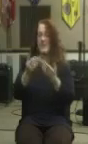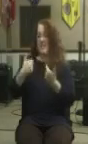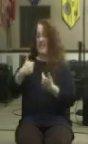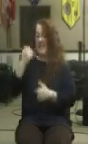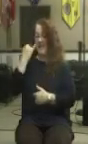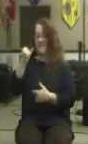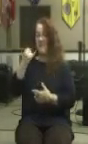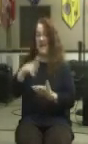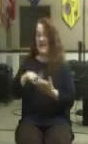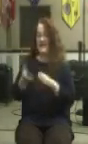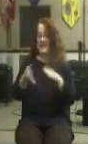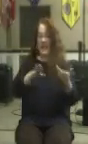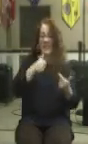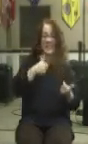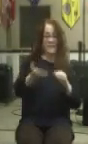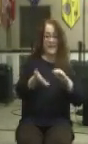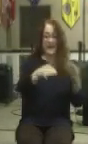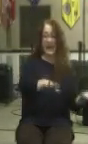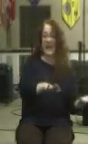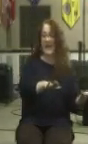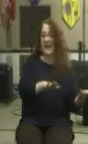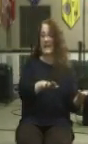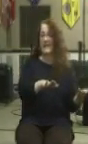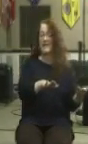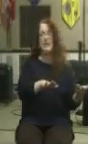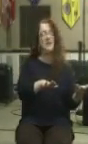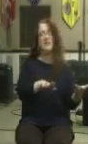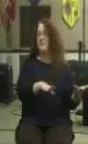read in Scripture, if I perish, let me perish.